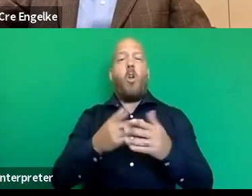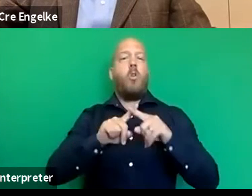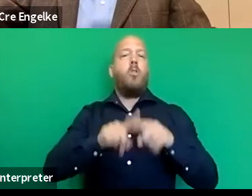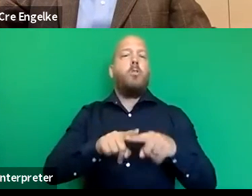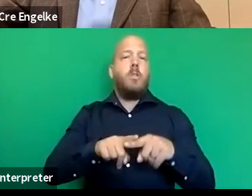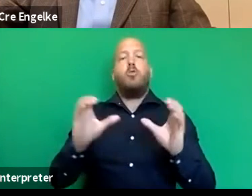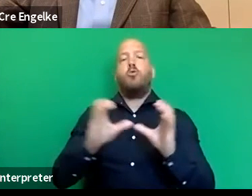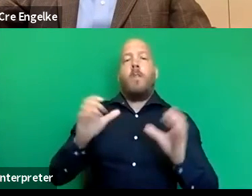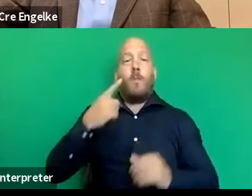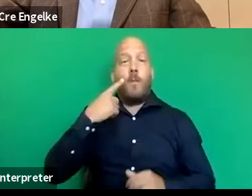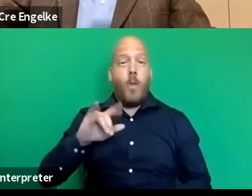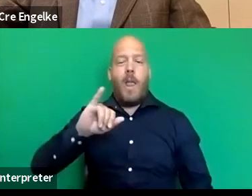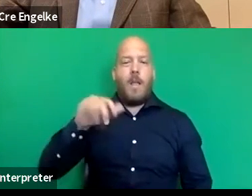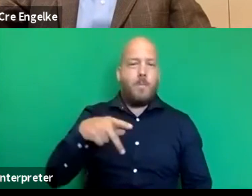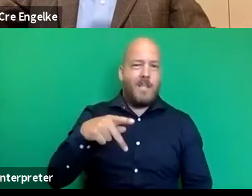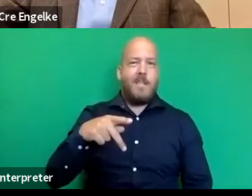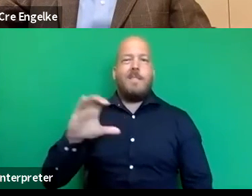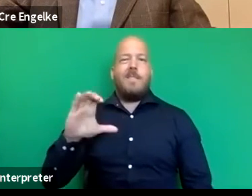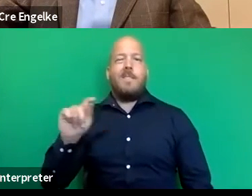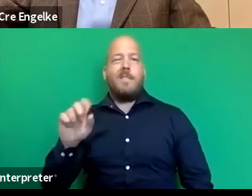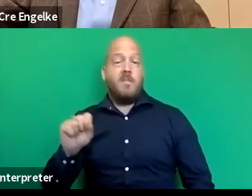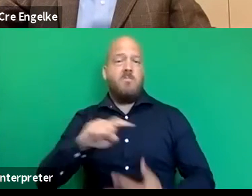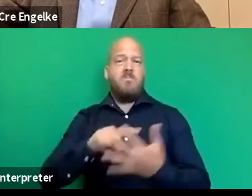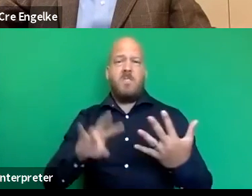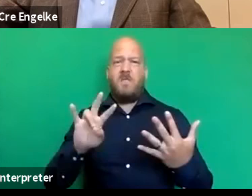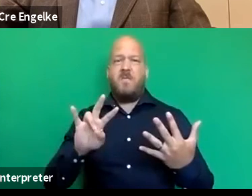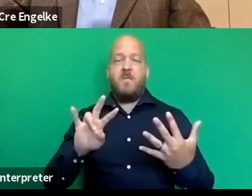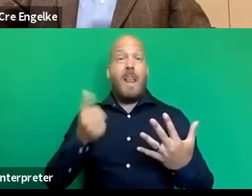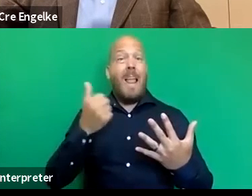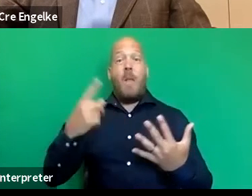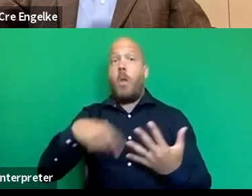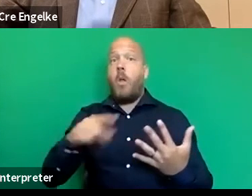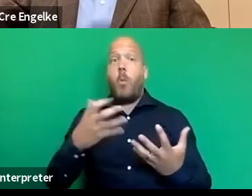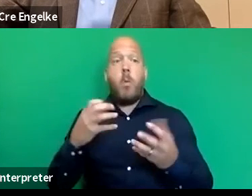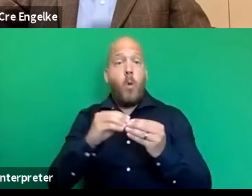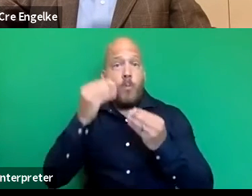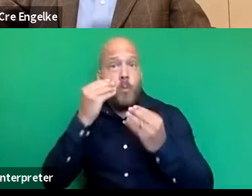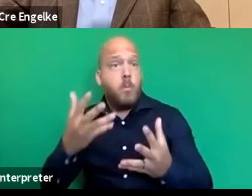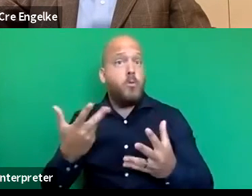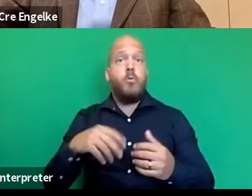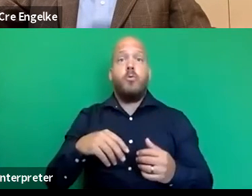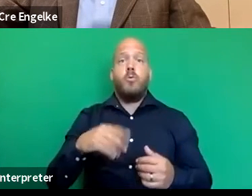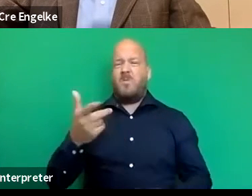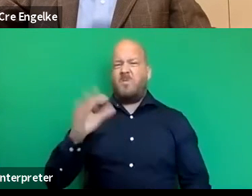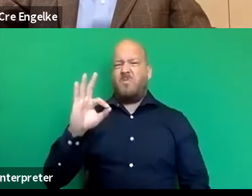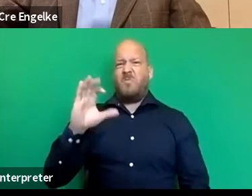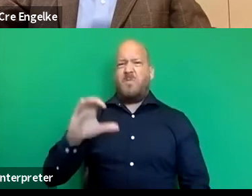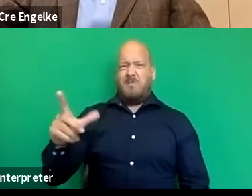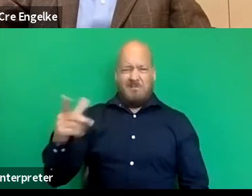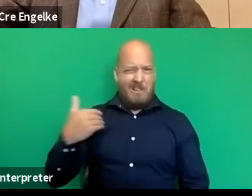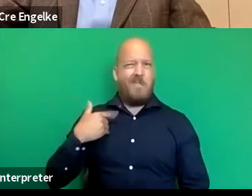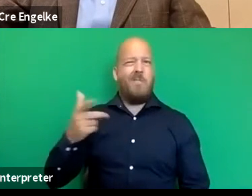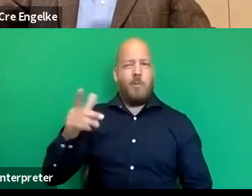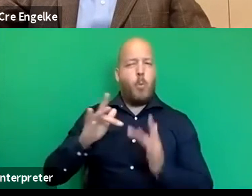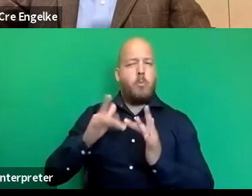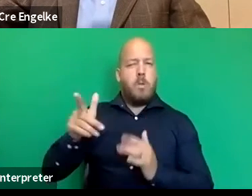isn't would like more information, the FCC actually has a website and that you can go